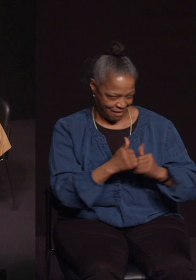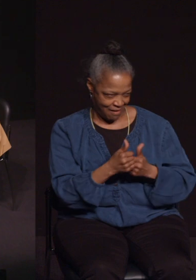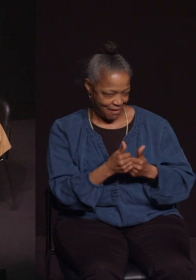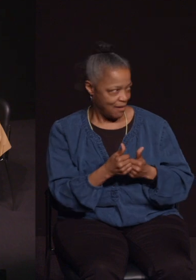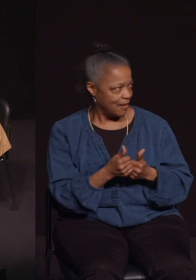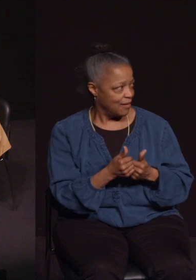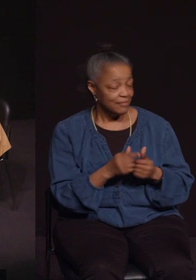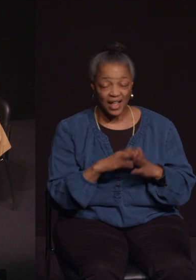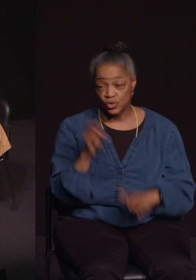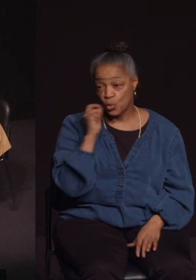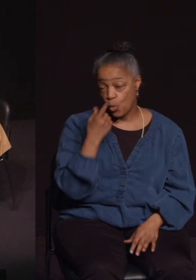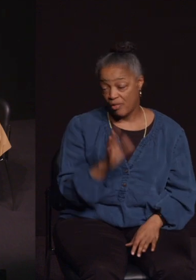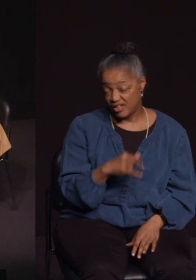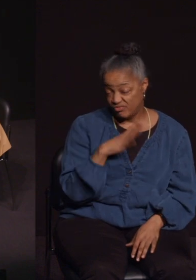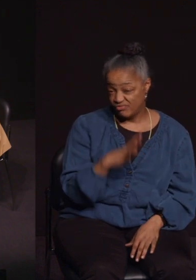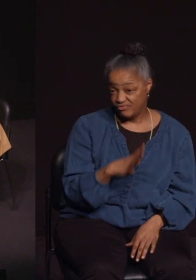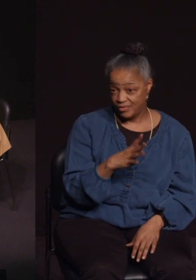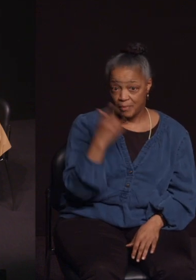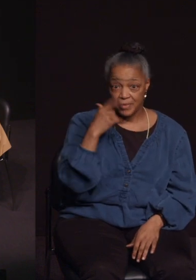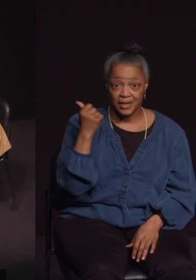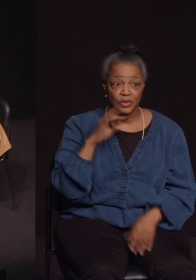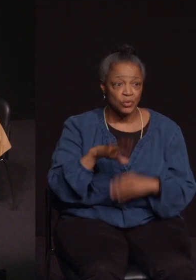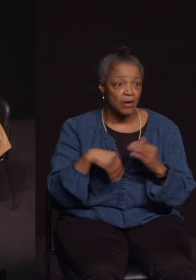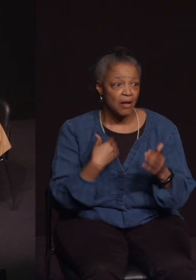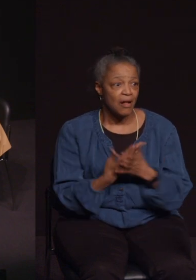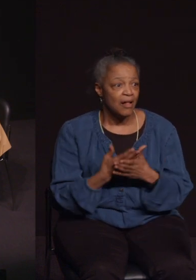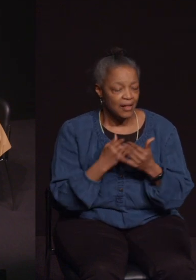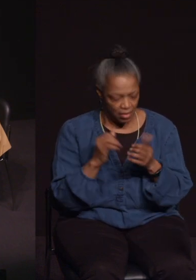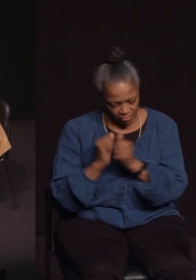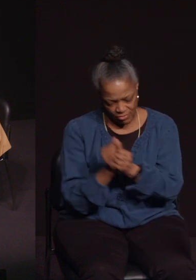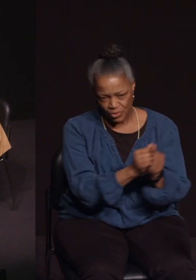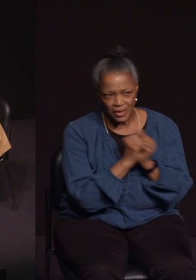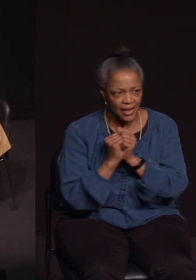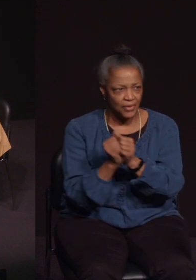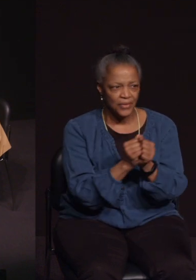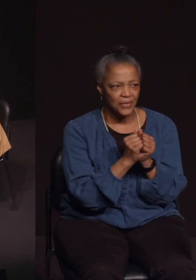is cool, you know, because we all have to still heal together, you know.